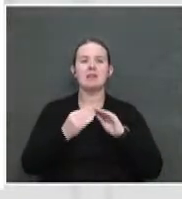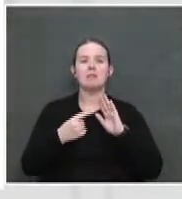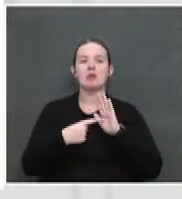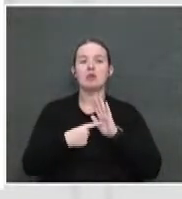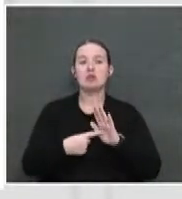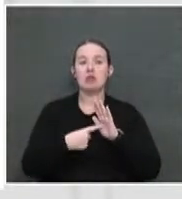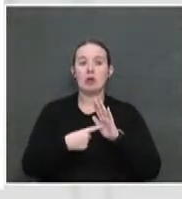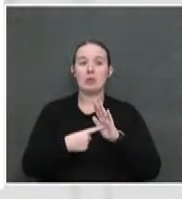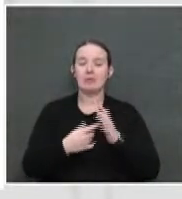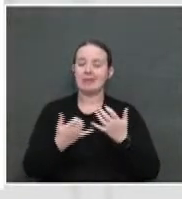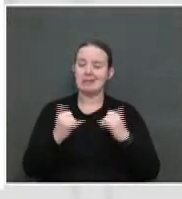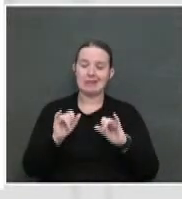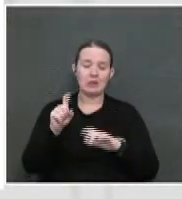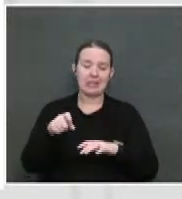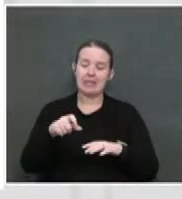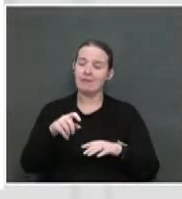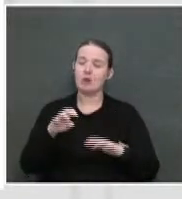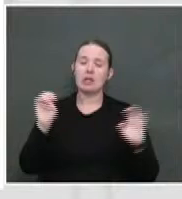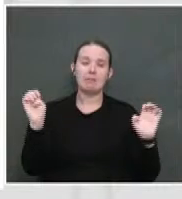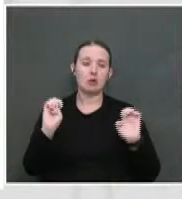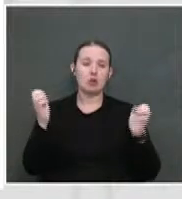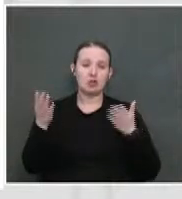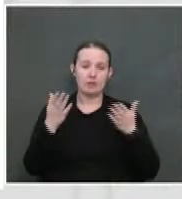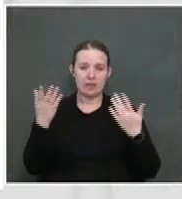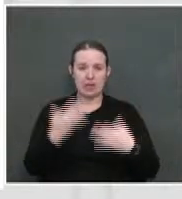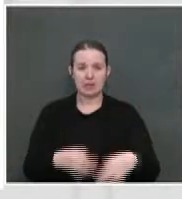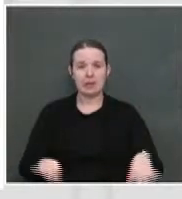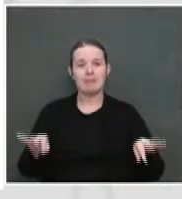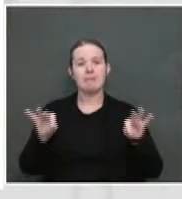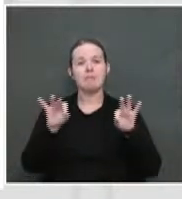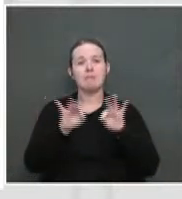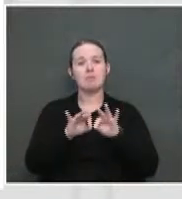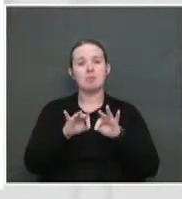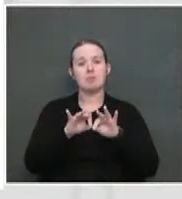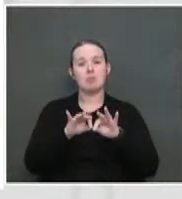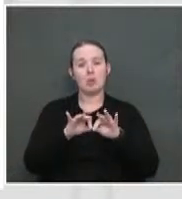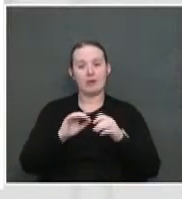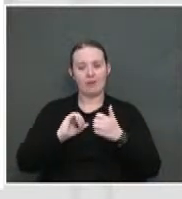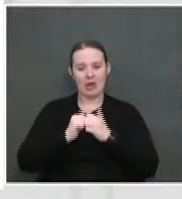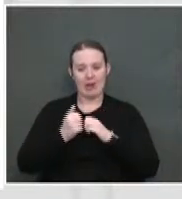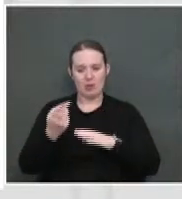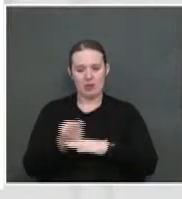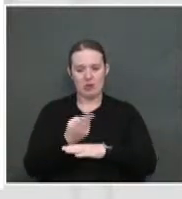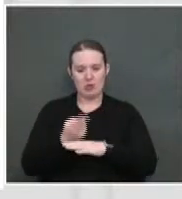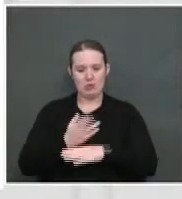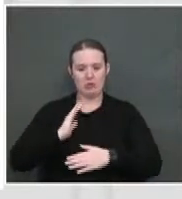ongoing demand for emergency services and the importance of strategic resource allocation.